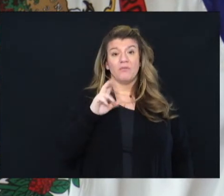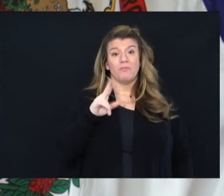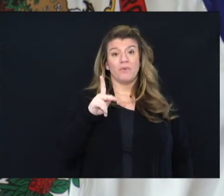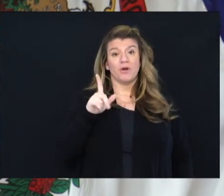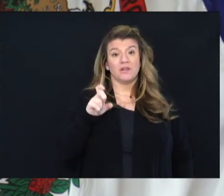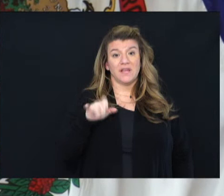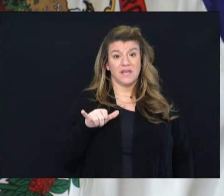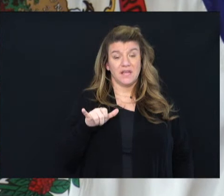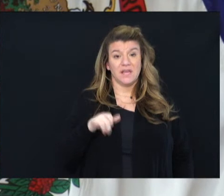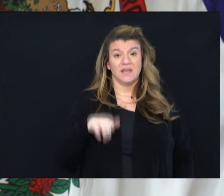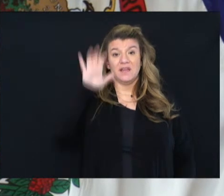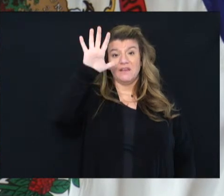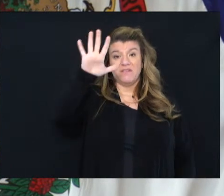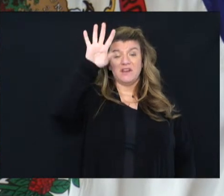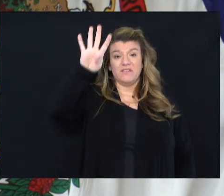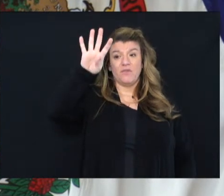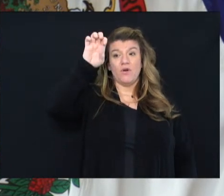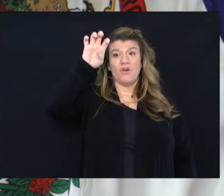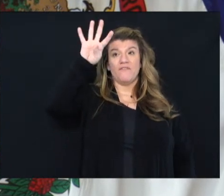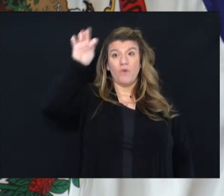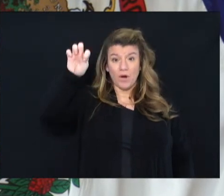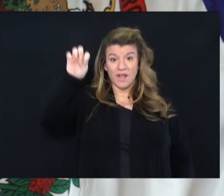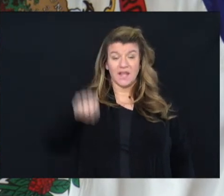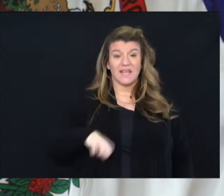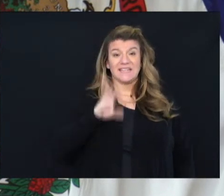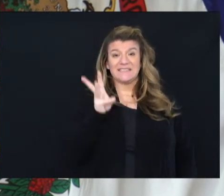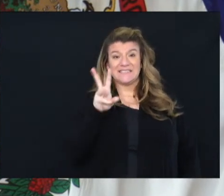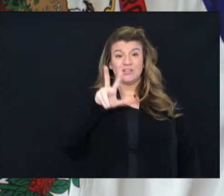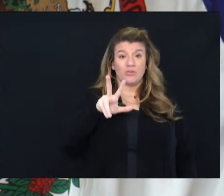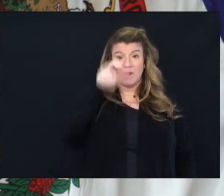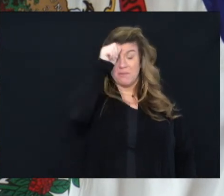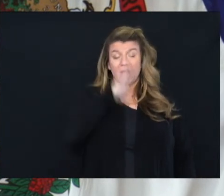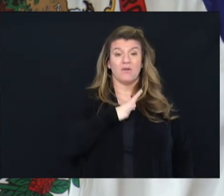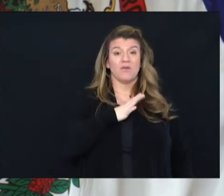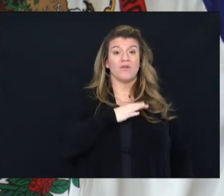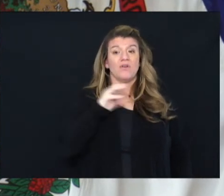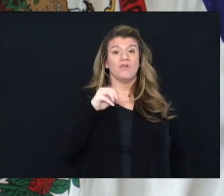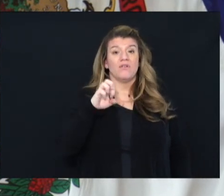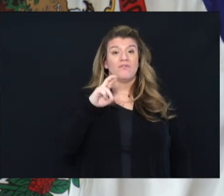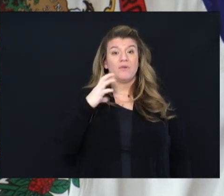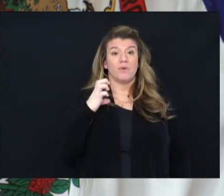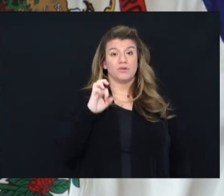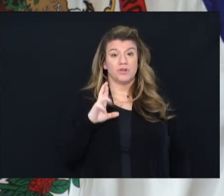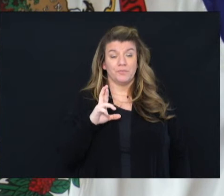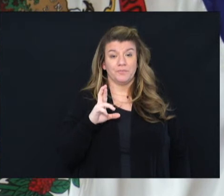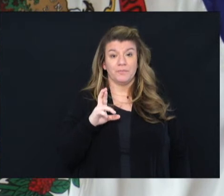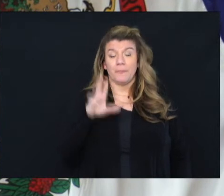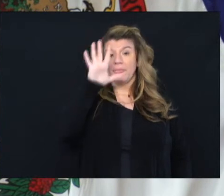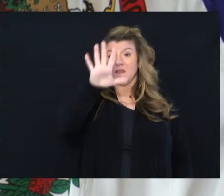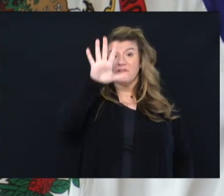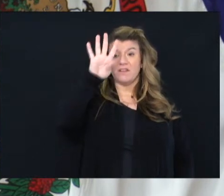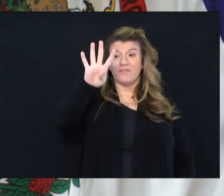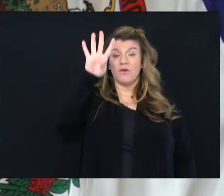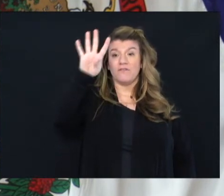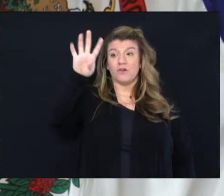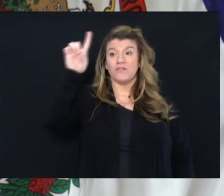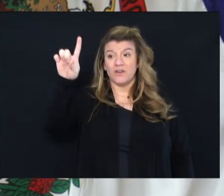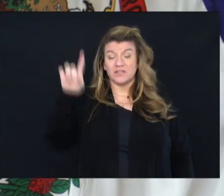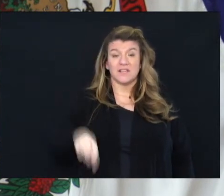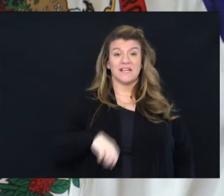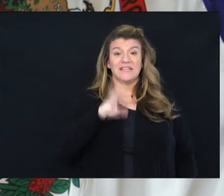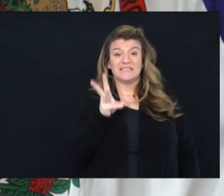County. The 5,440th death, a 63-year-old male from Mercer County. The 5,441st